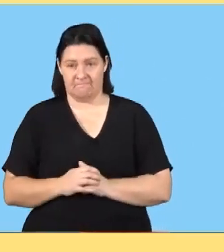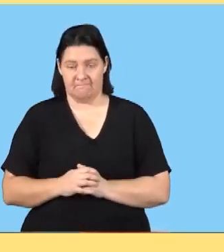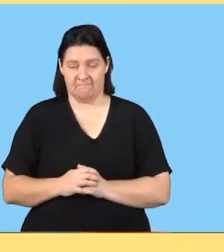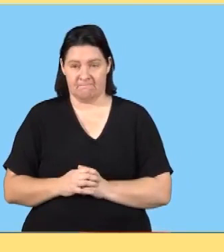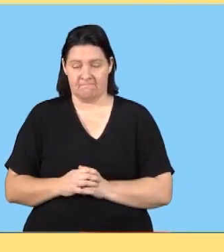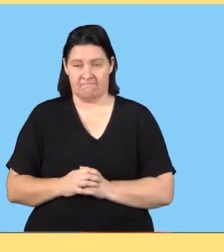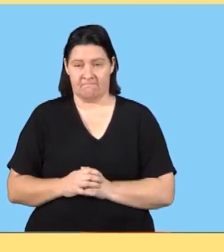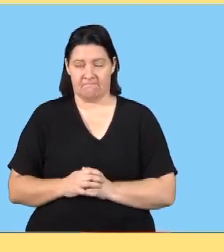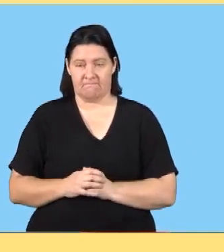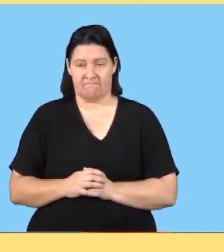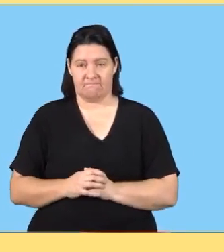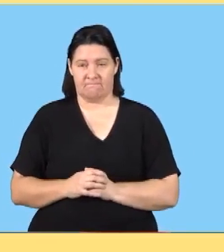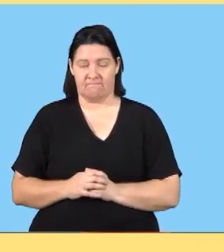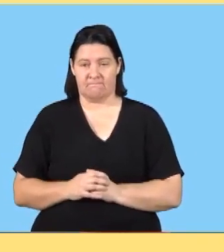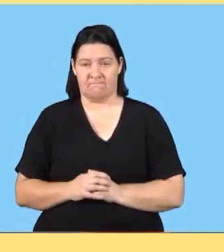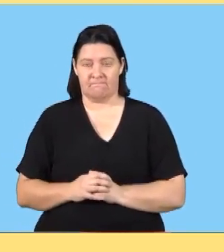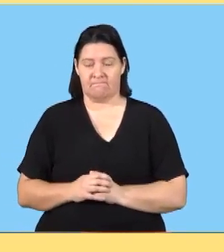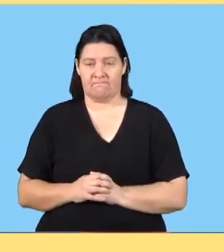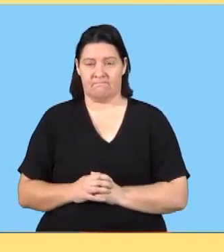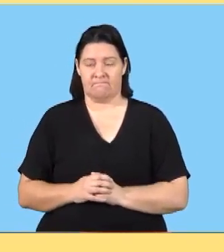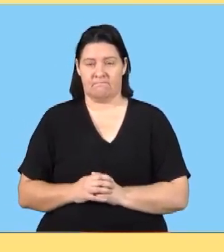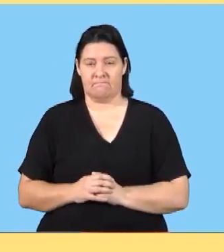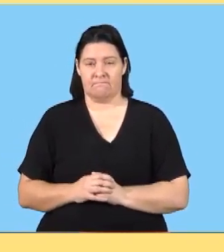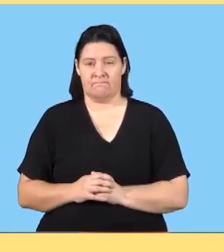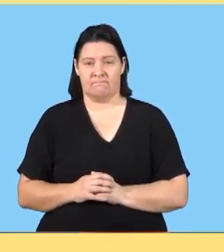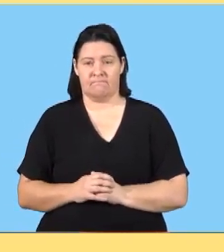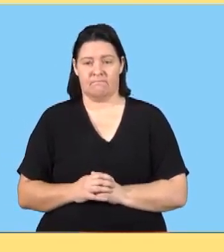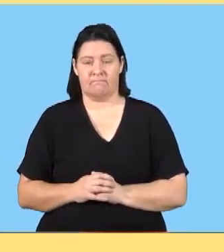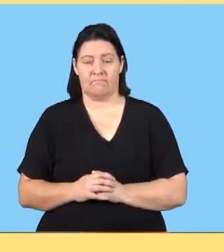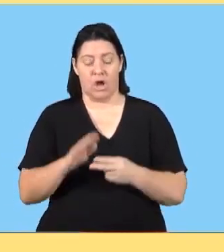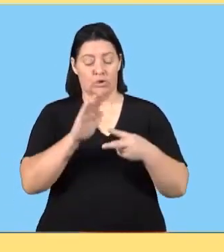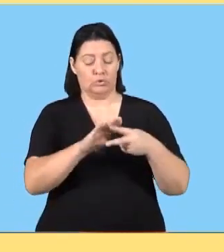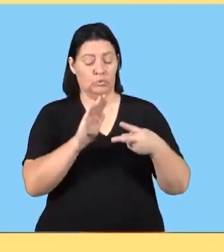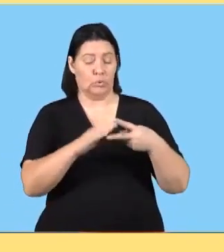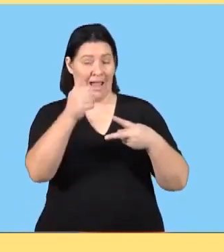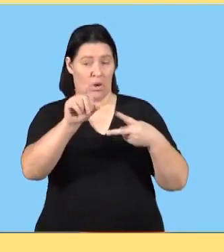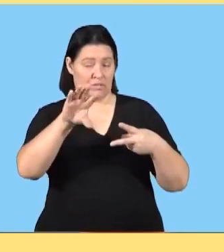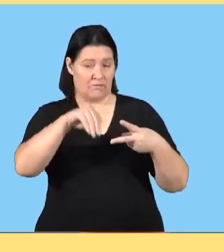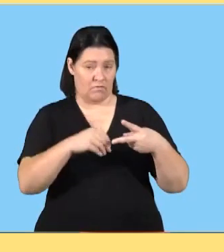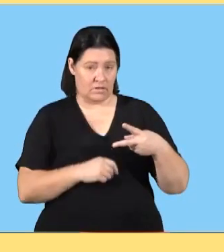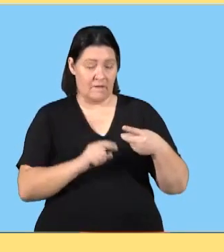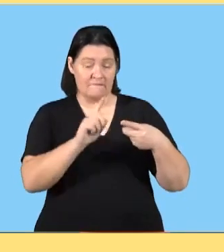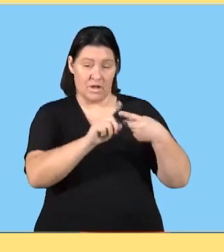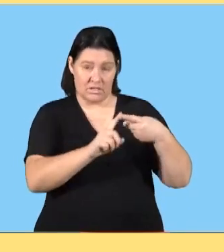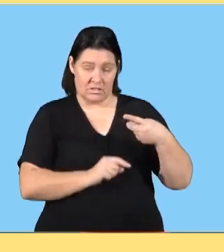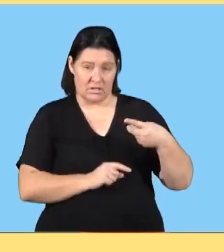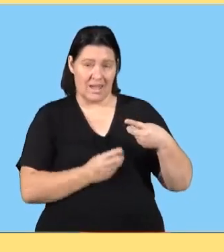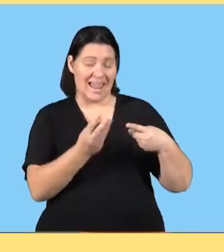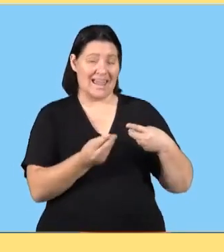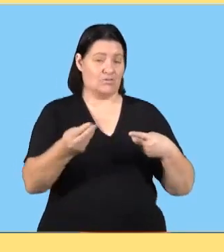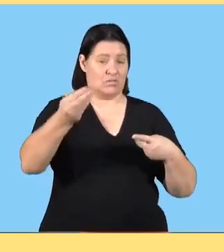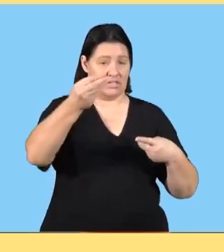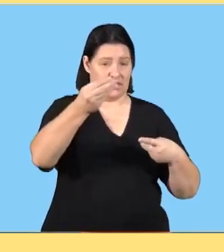here. The amount becomes 550. 2 accounts must be involved. The first account is